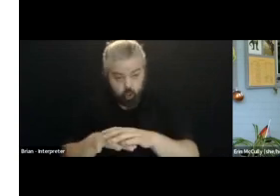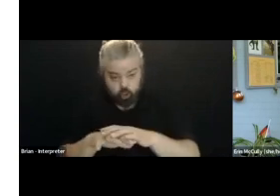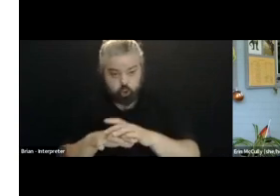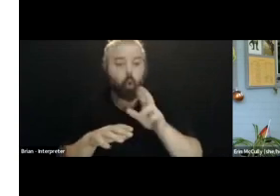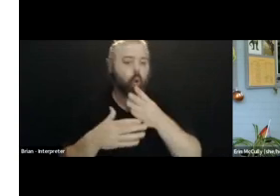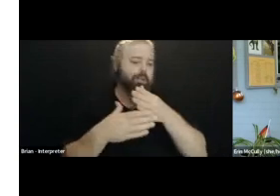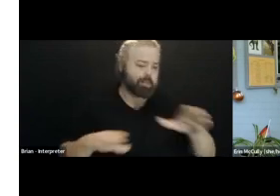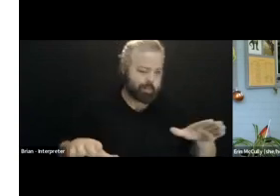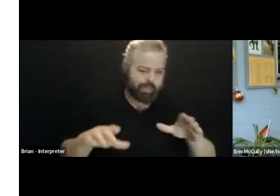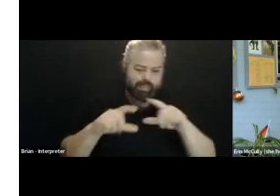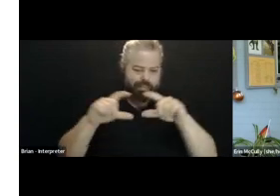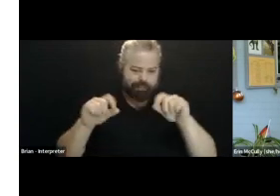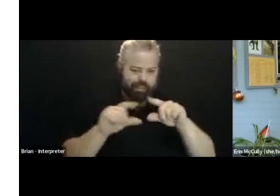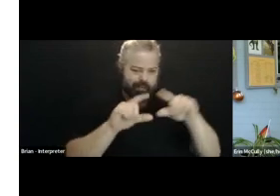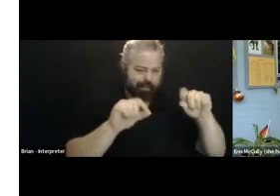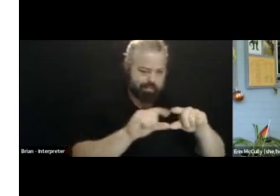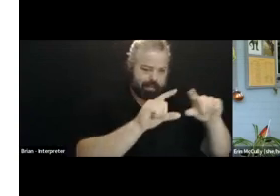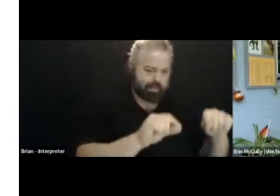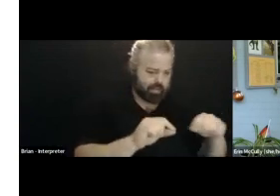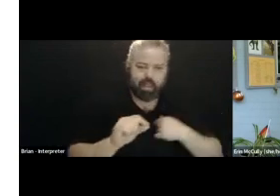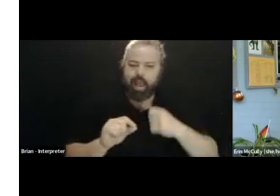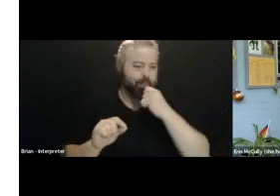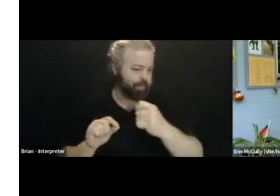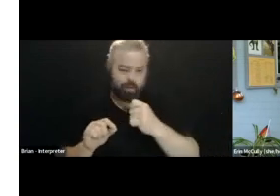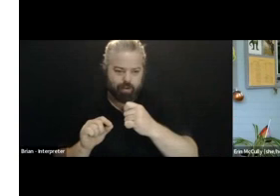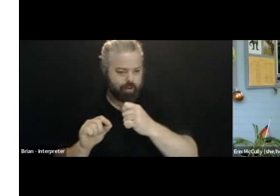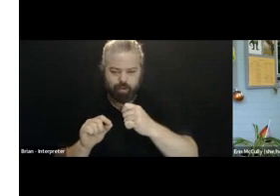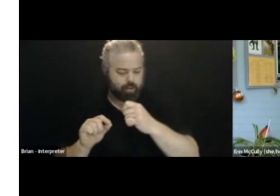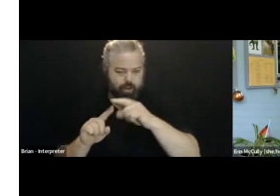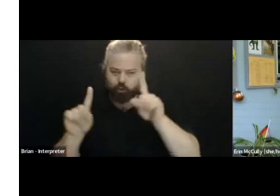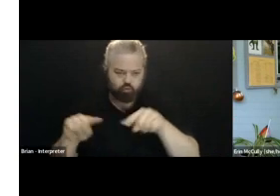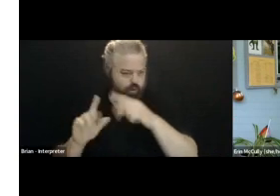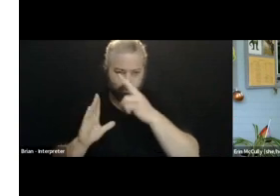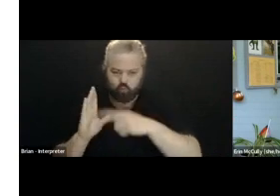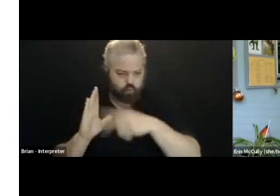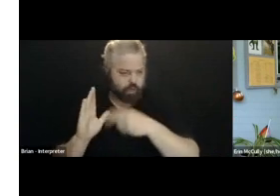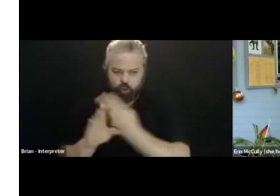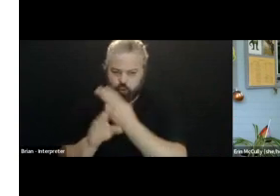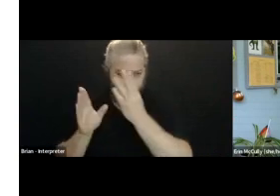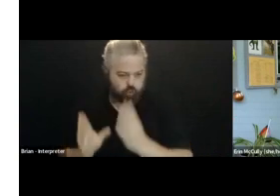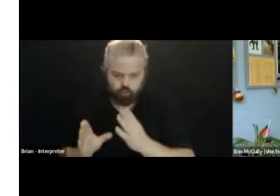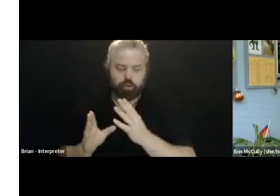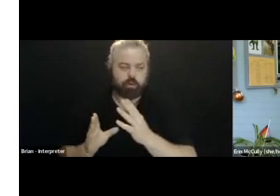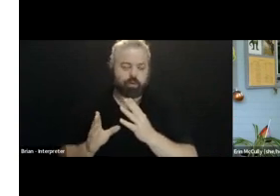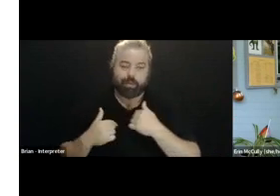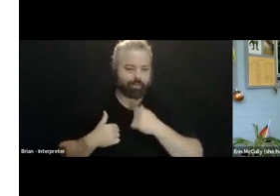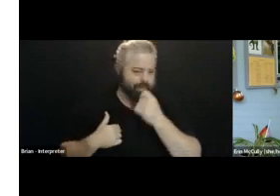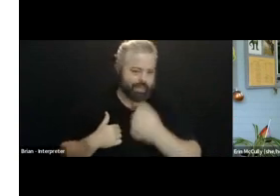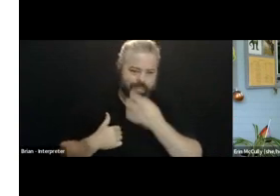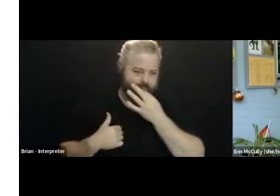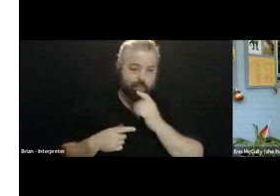user, so I am not an expert, but from what I understand, this can be very confusing to a screen reader